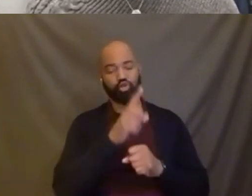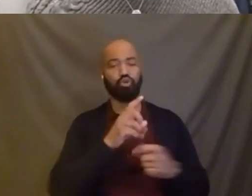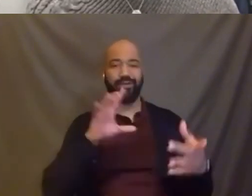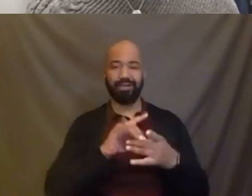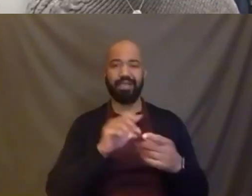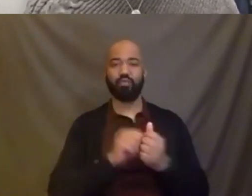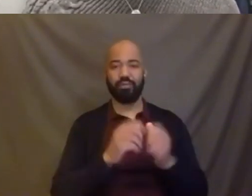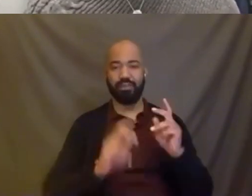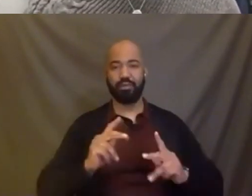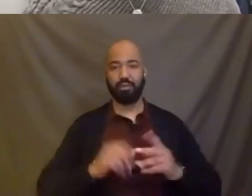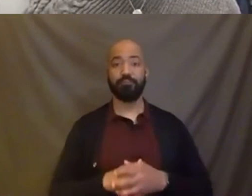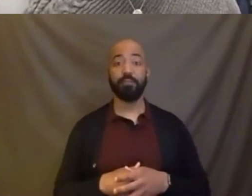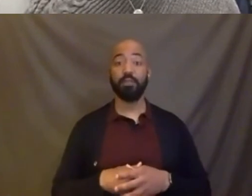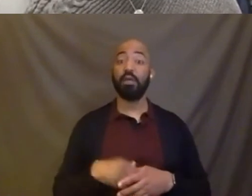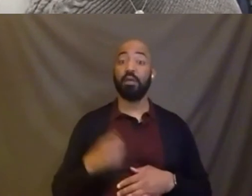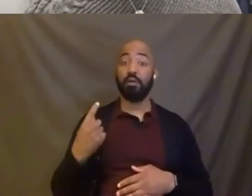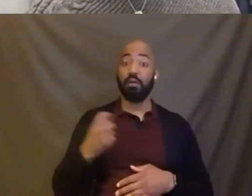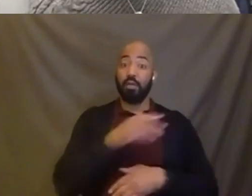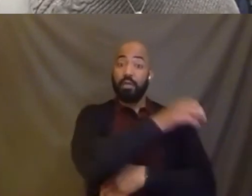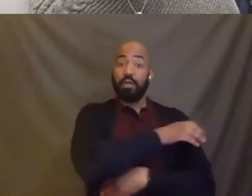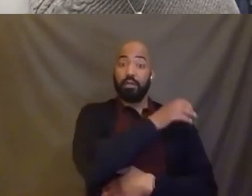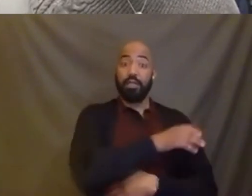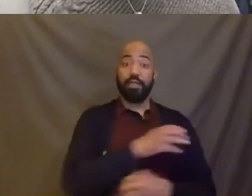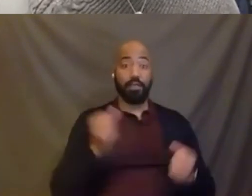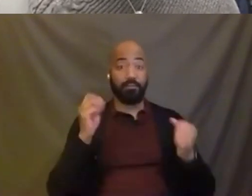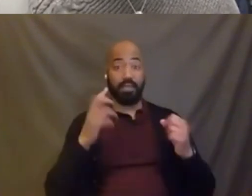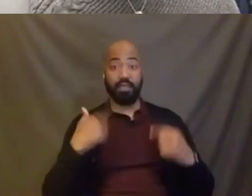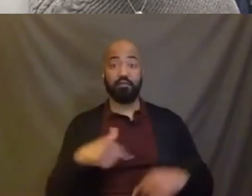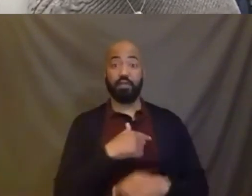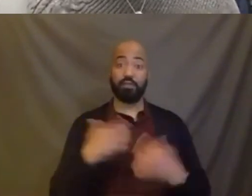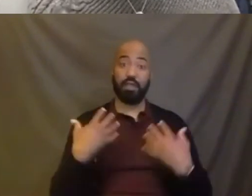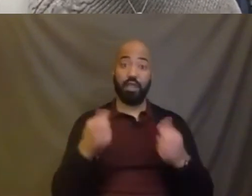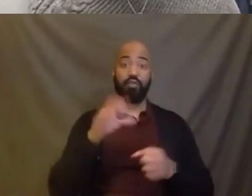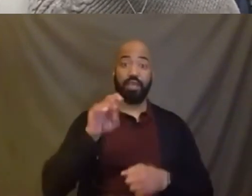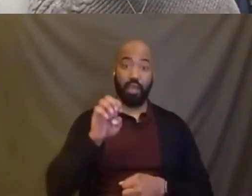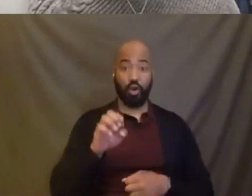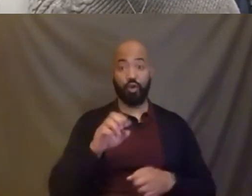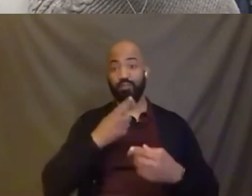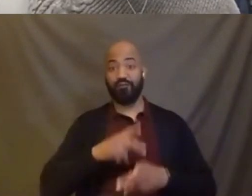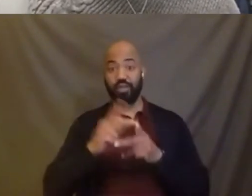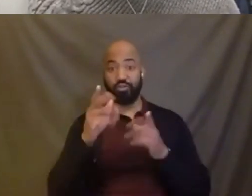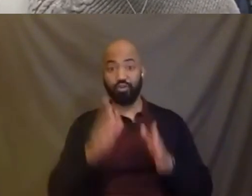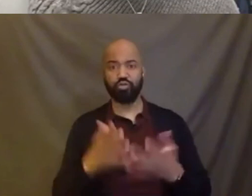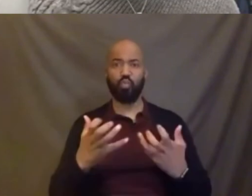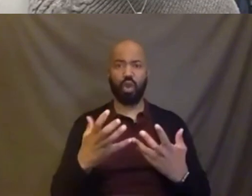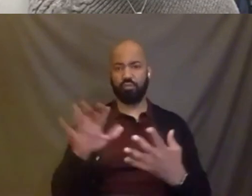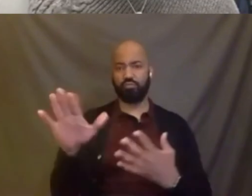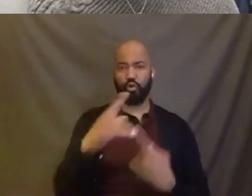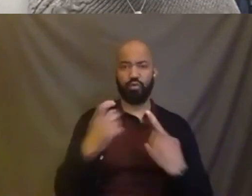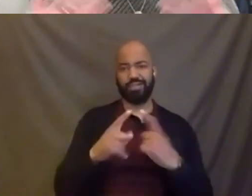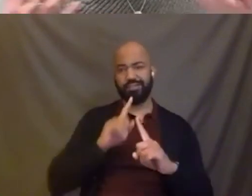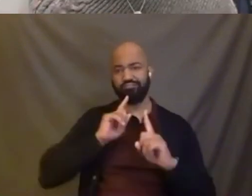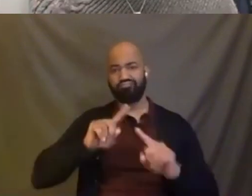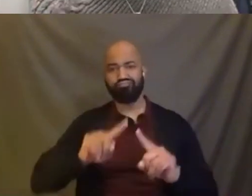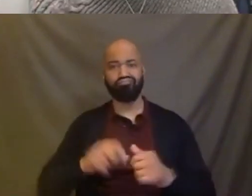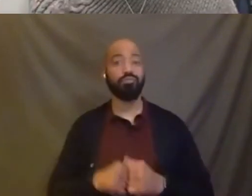that our clinic and then many of us are very happy to navigate those questions. So please know